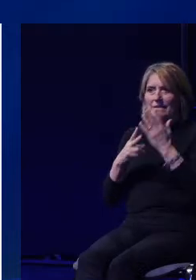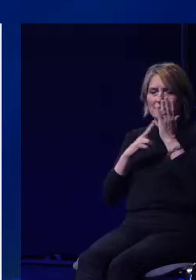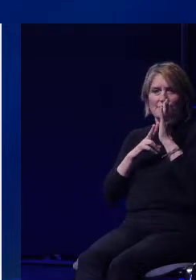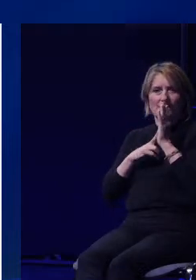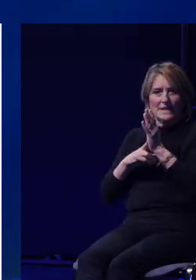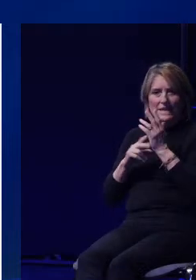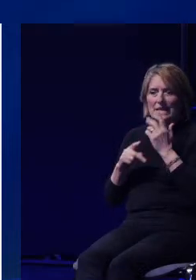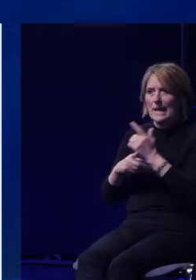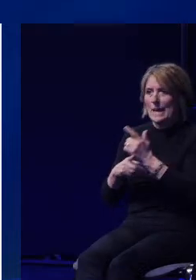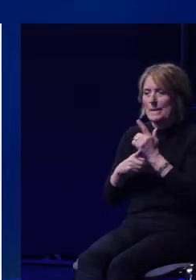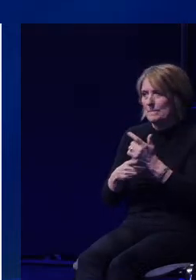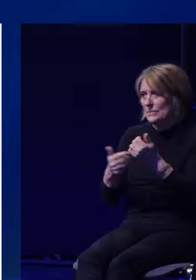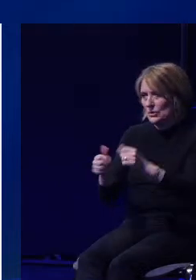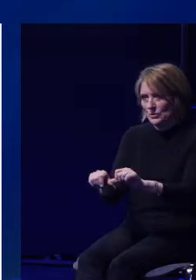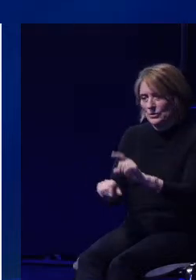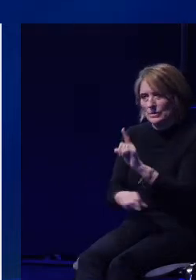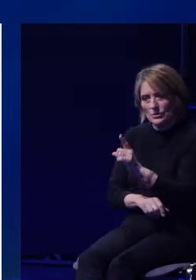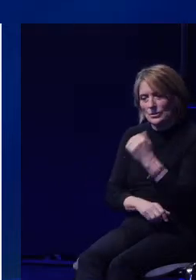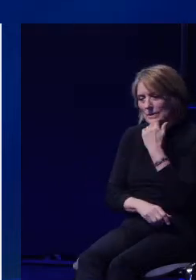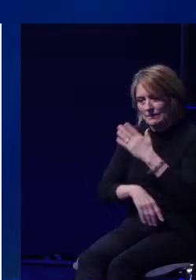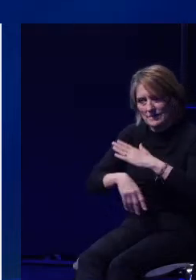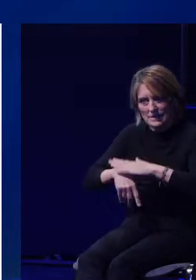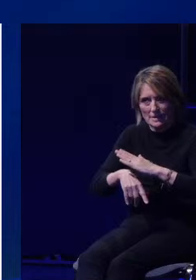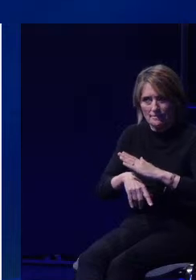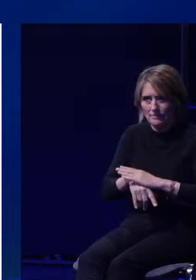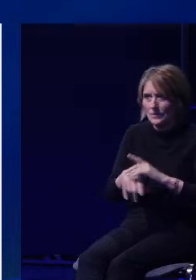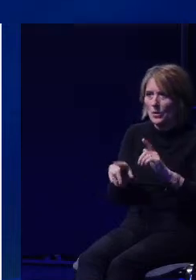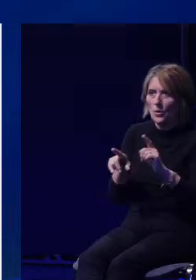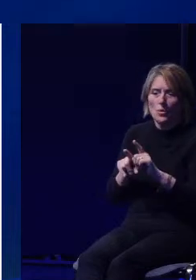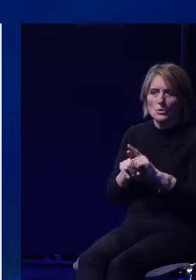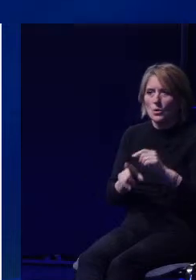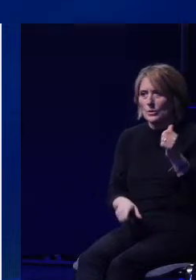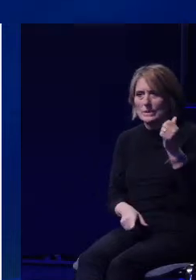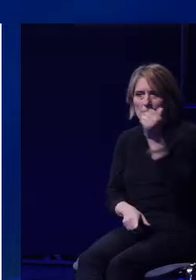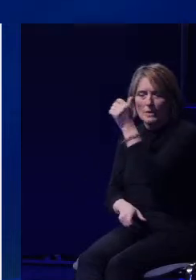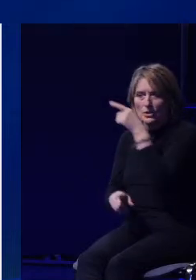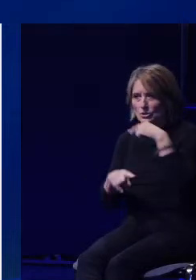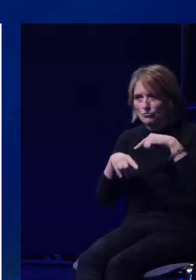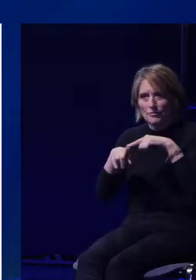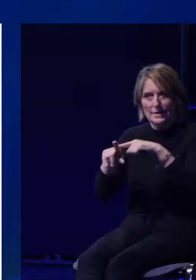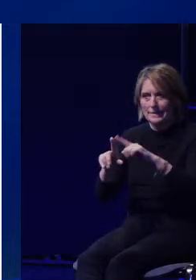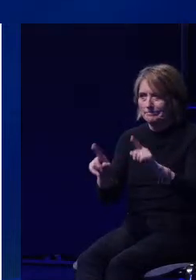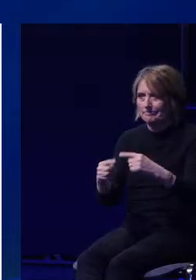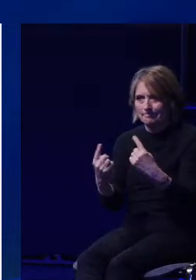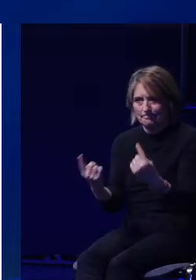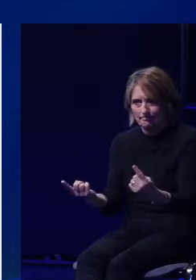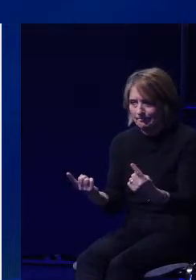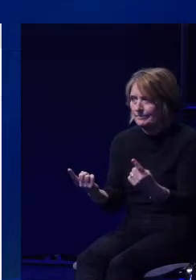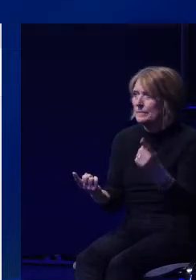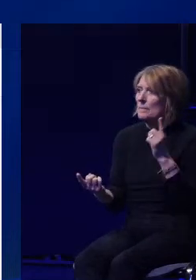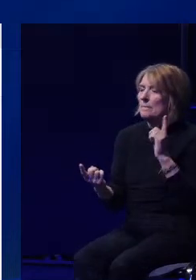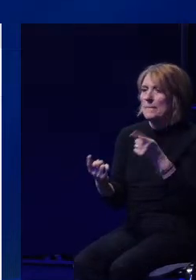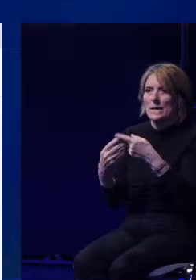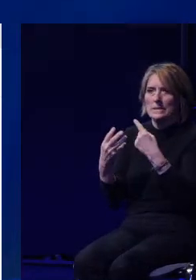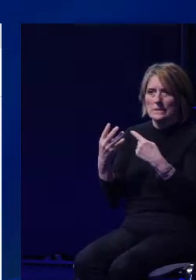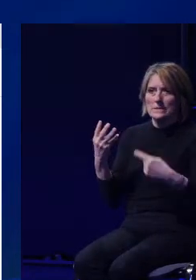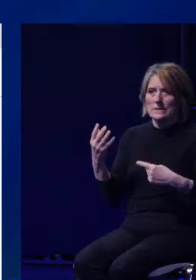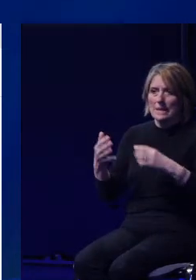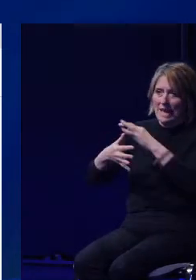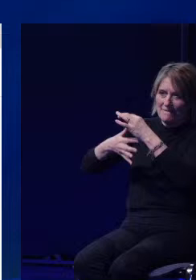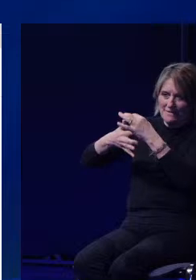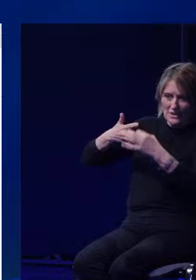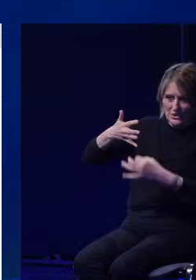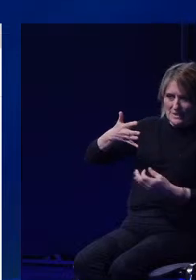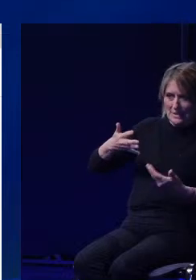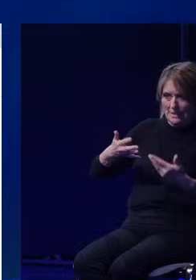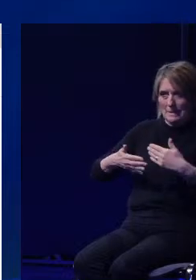not enough time for it. But and I won't be able to show you smart tracking either today. But those features are built in. All right,